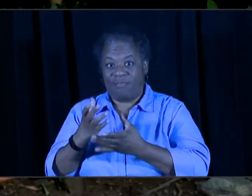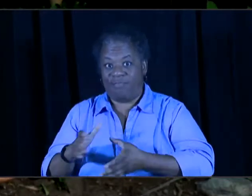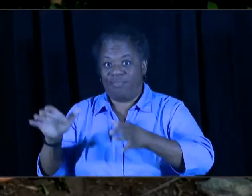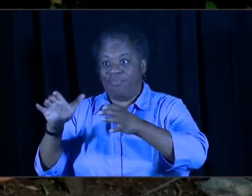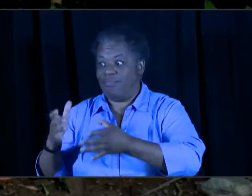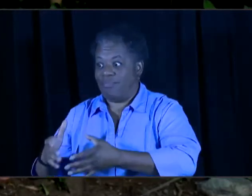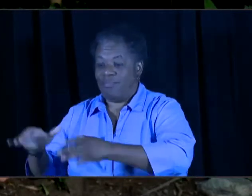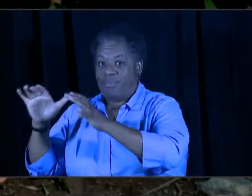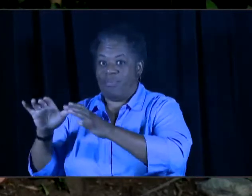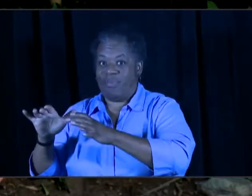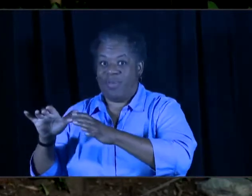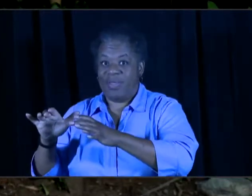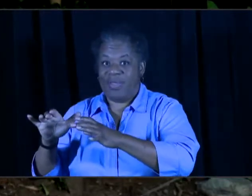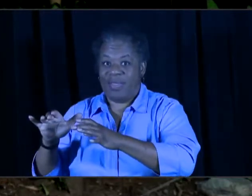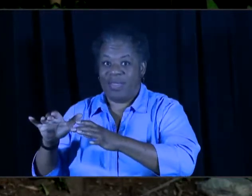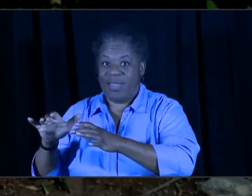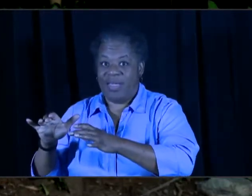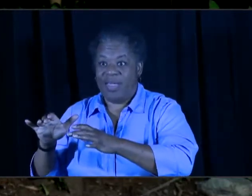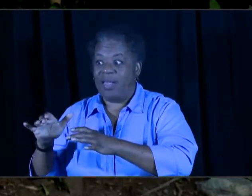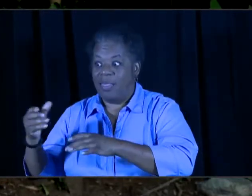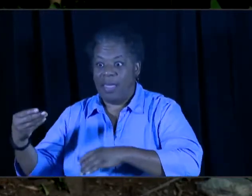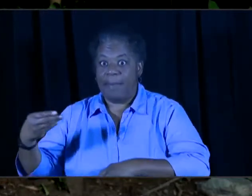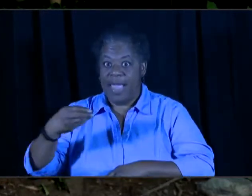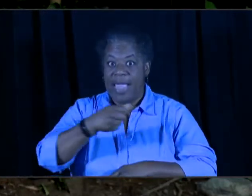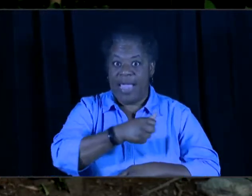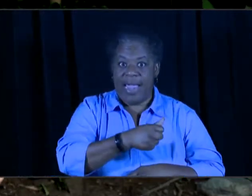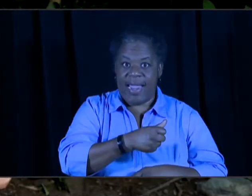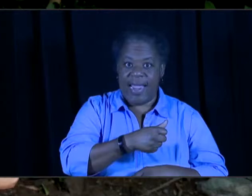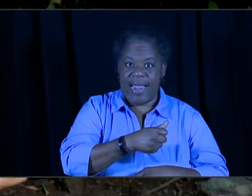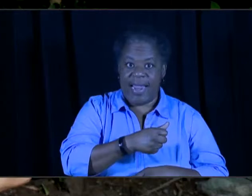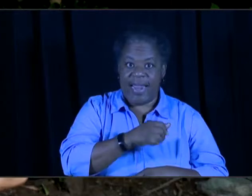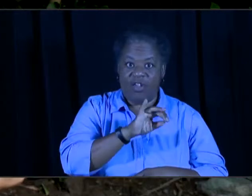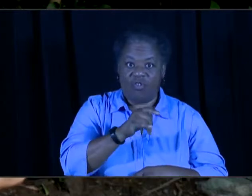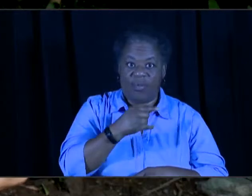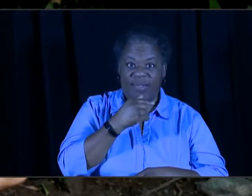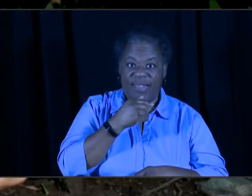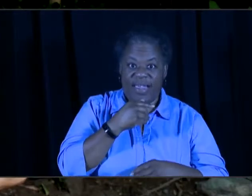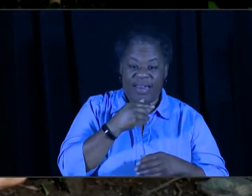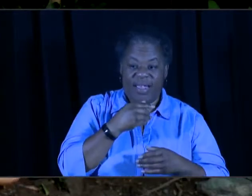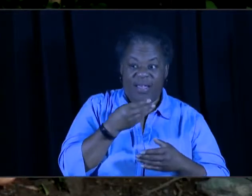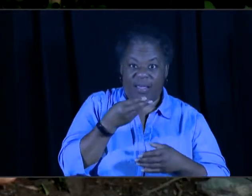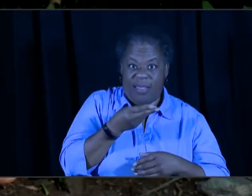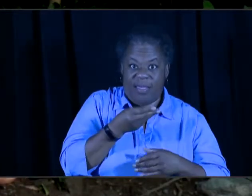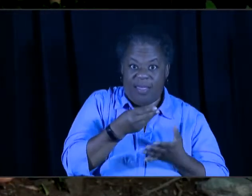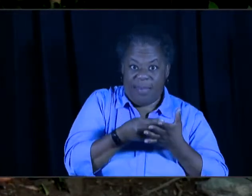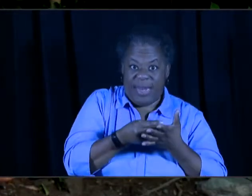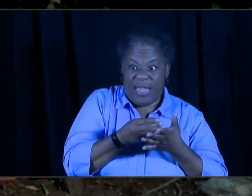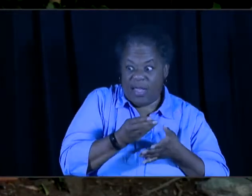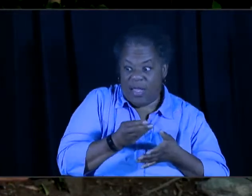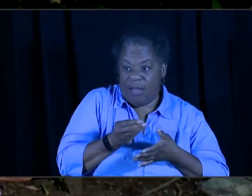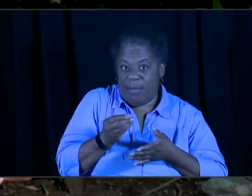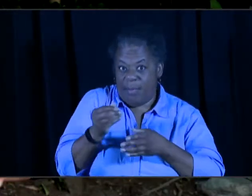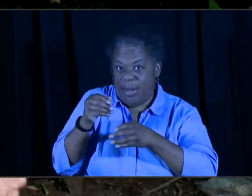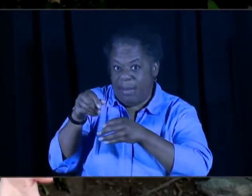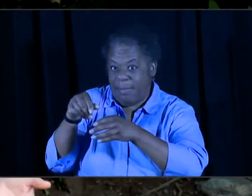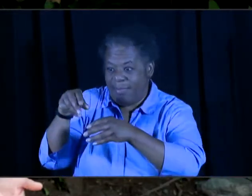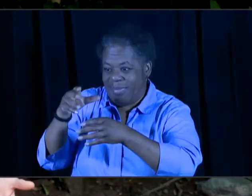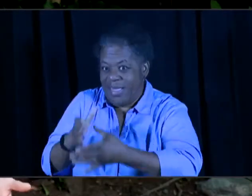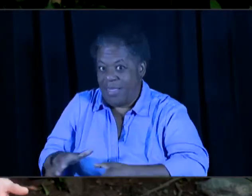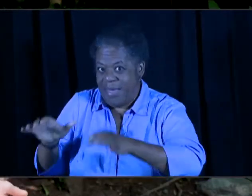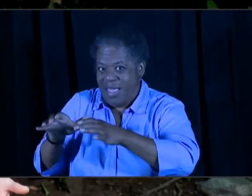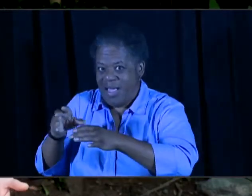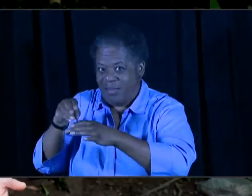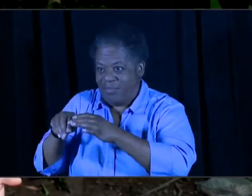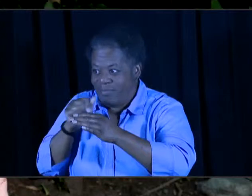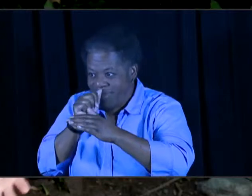gave orders that the money that they had paid should be secretly returned to their sacks. When the brothers discovered this, they